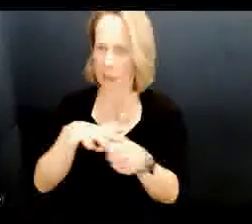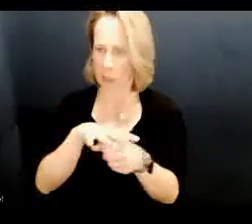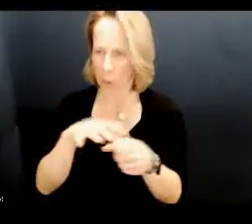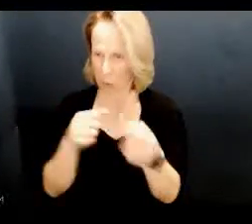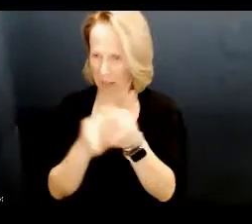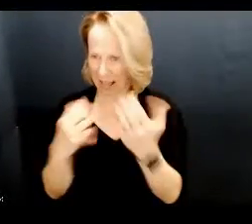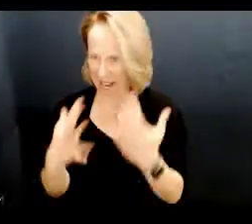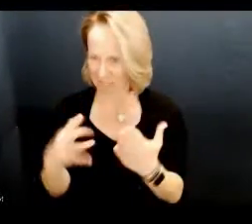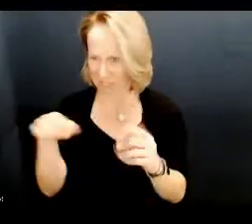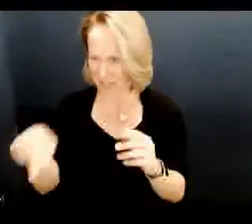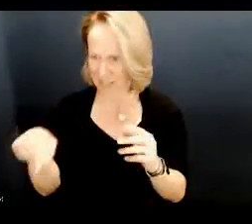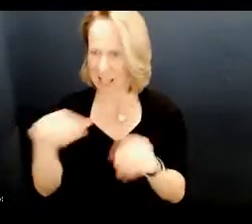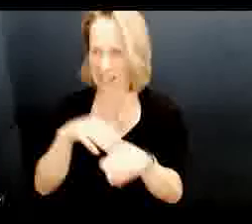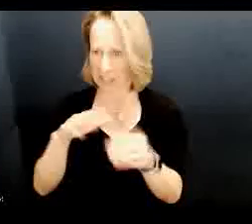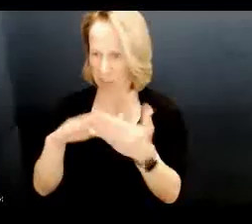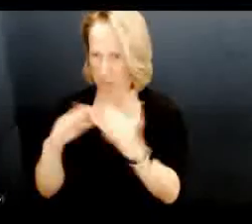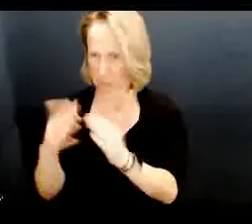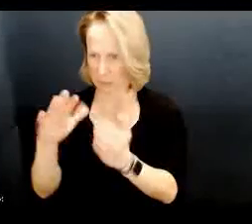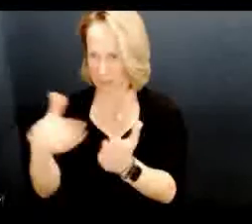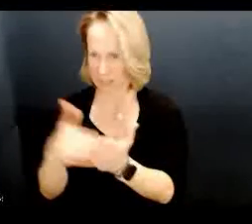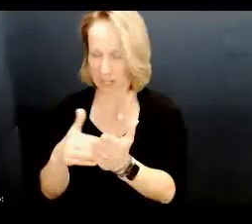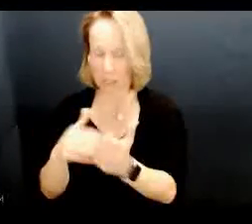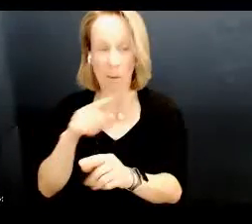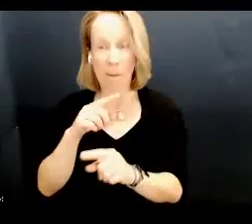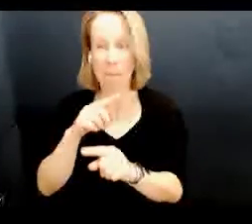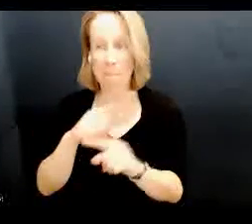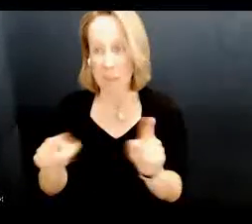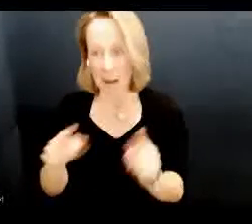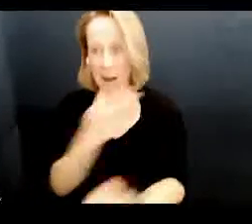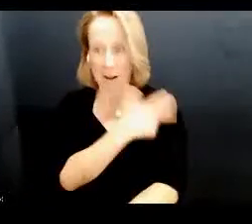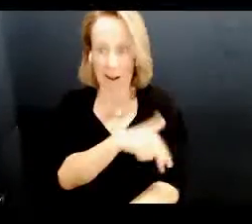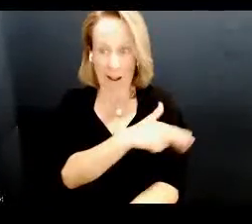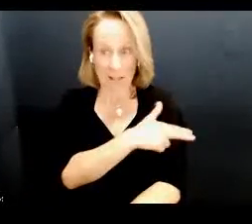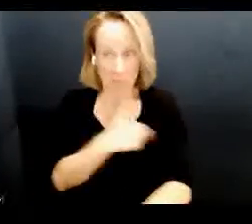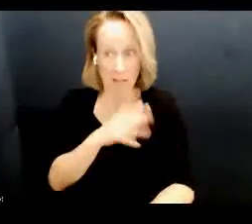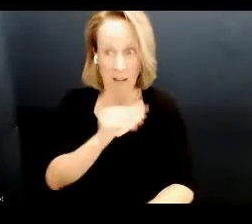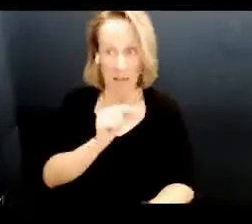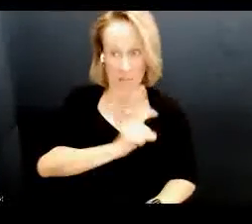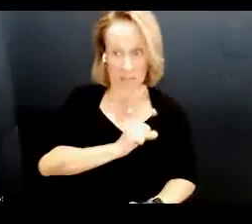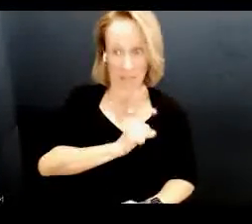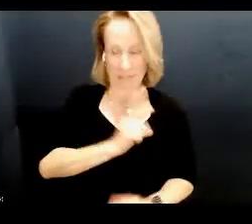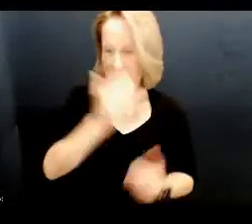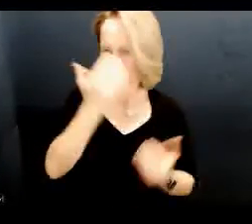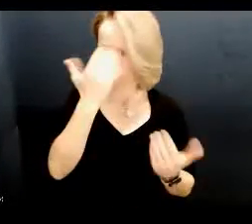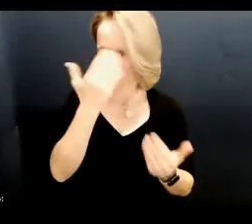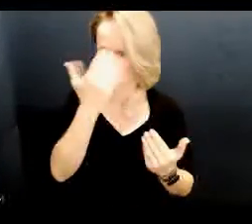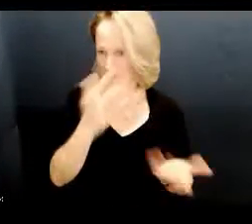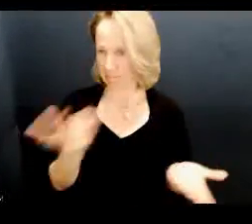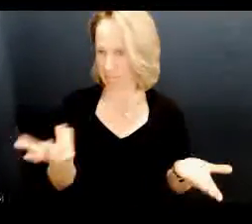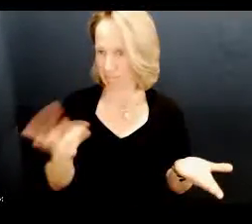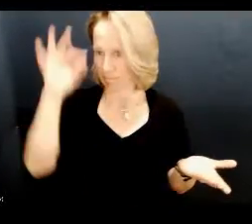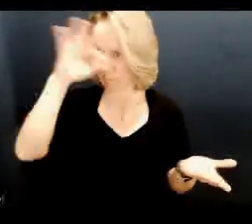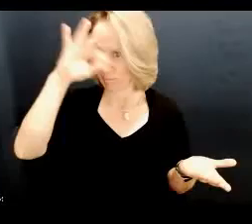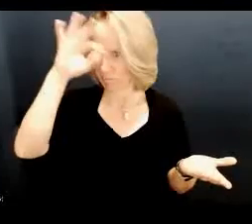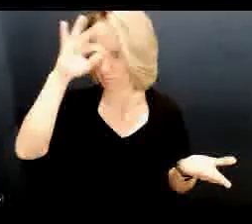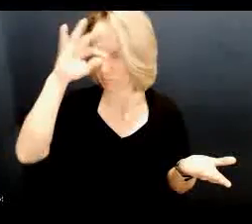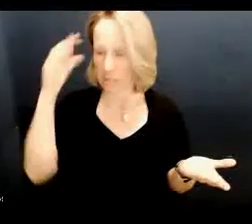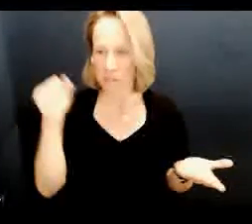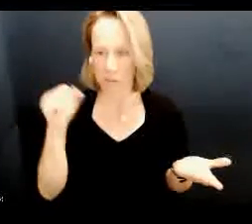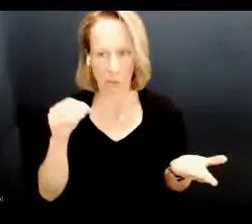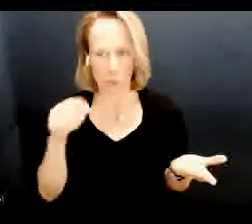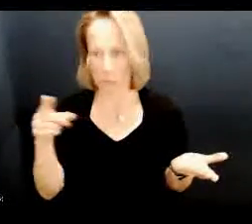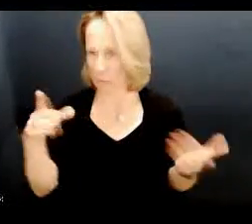center, but the hospital staff and law enforcement patrol weren't aware of them. So they were never contacted, right? So because of